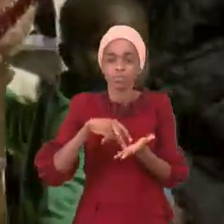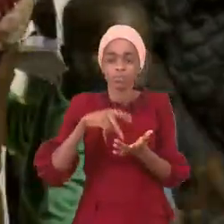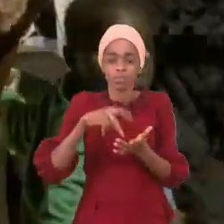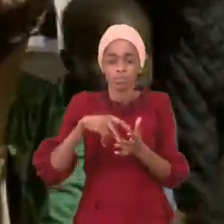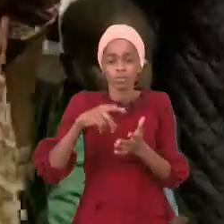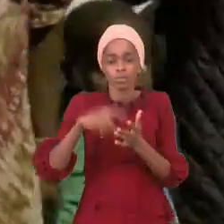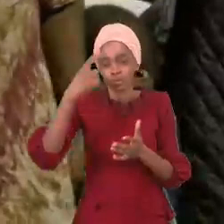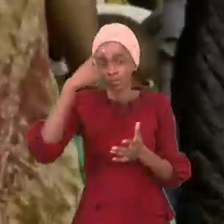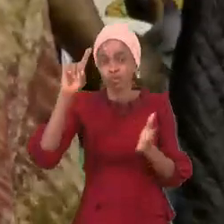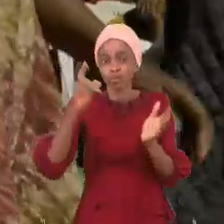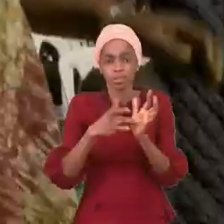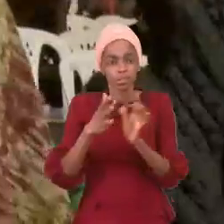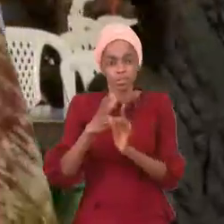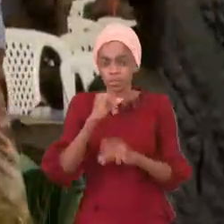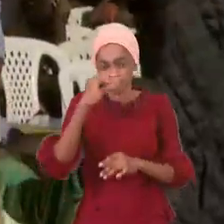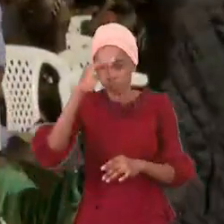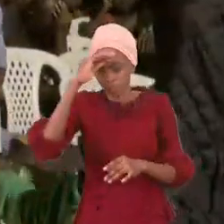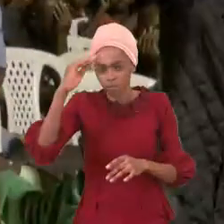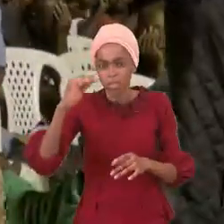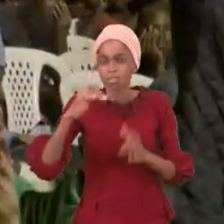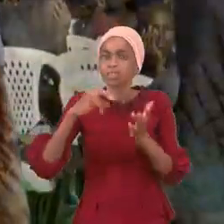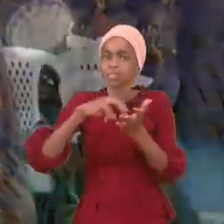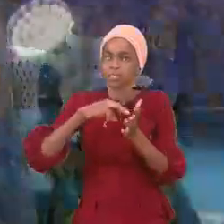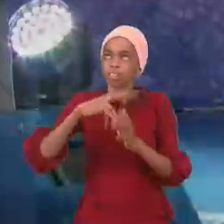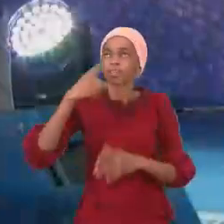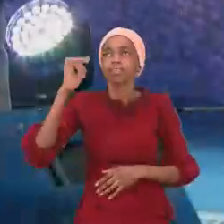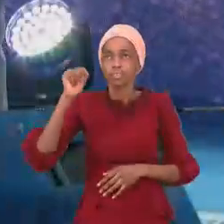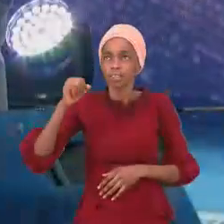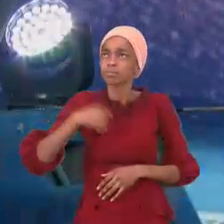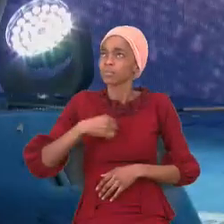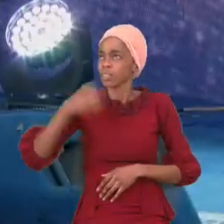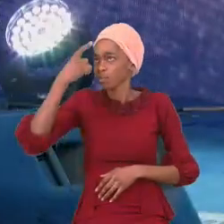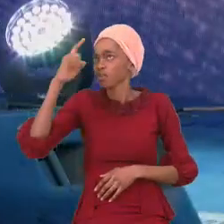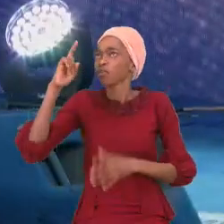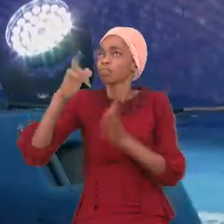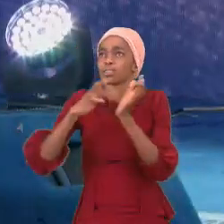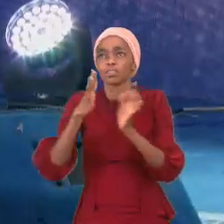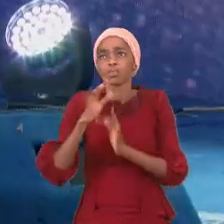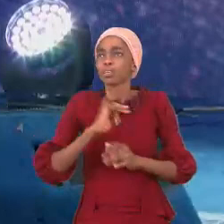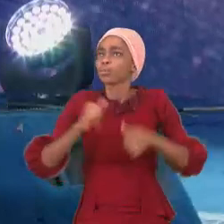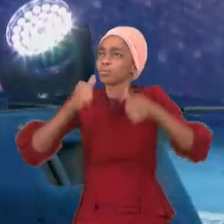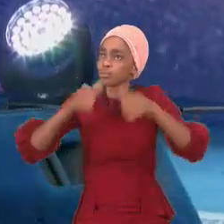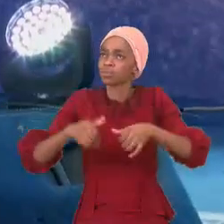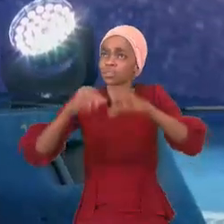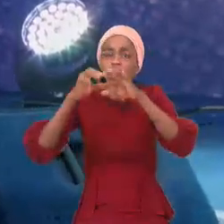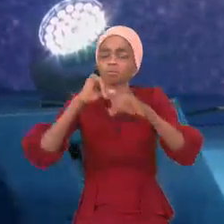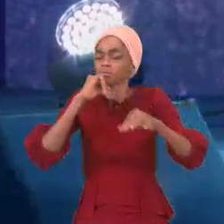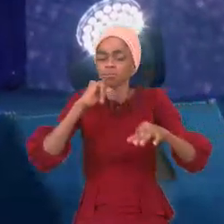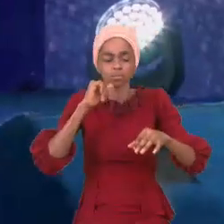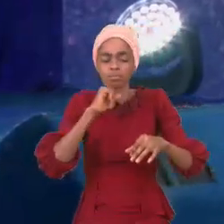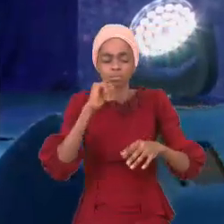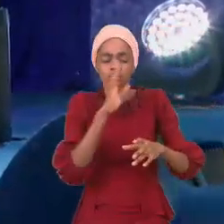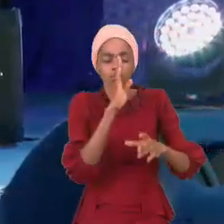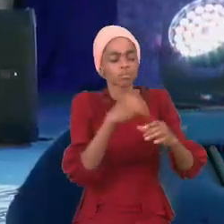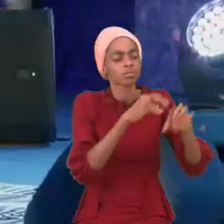for Jesus, and you say, yes, I'm for Christ now. I'll not remain in the family of Satan. I'll not